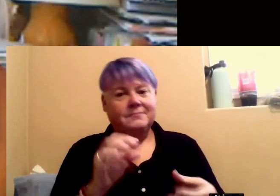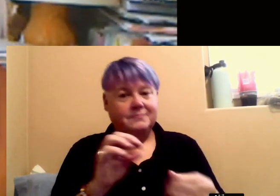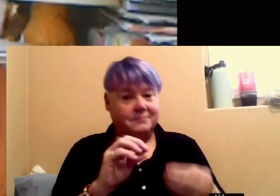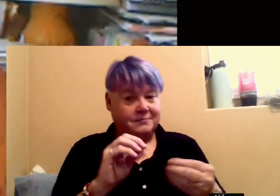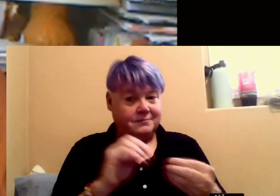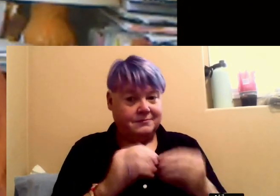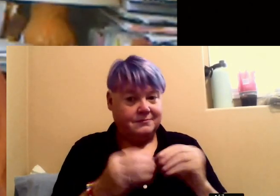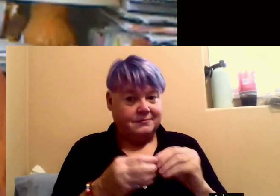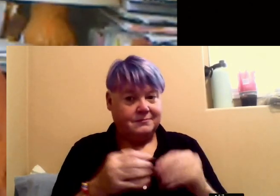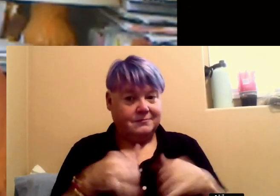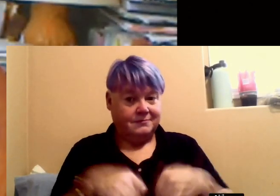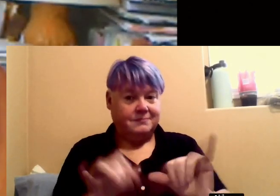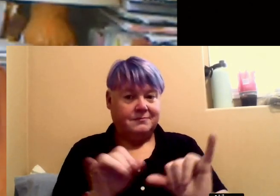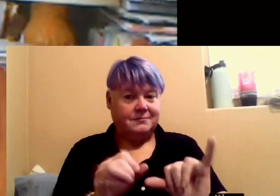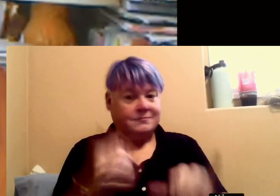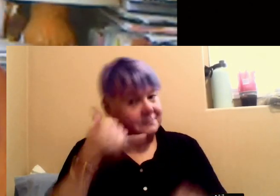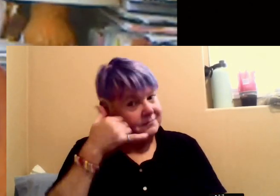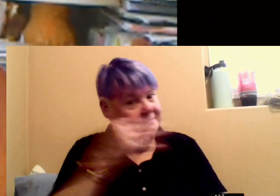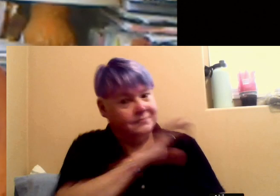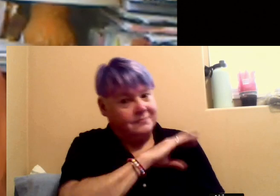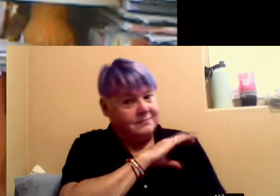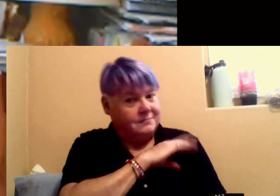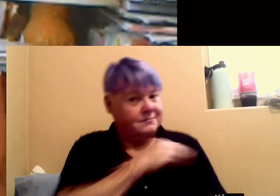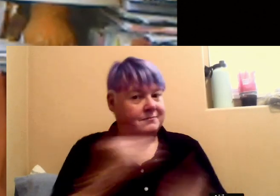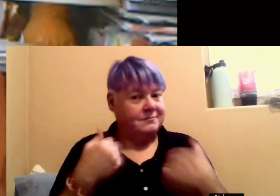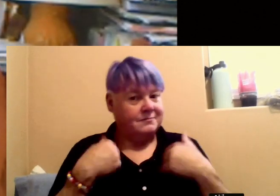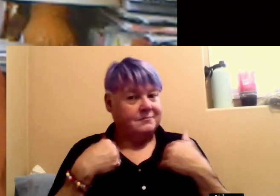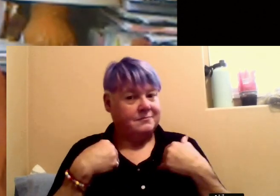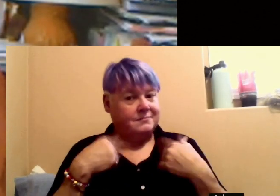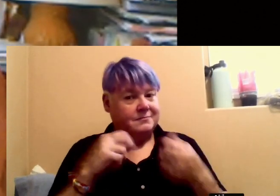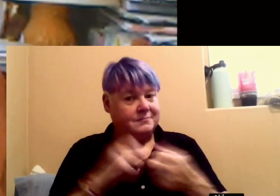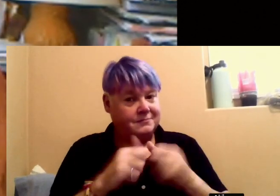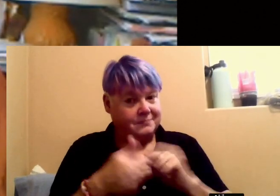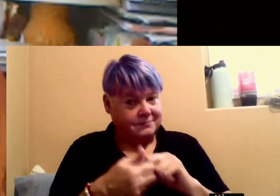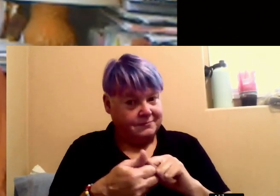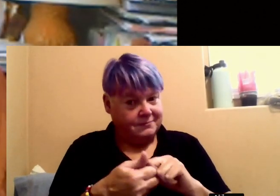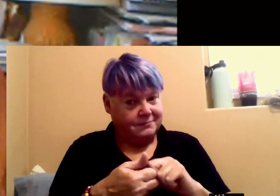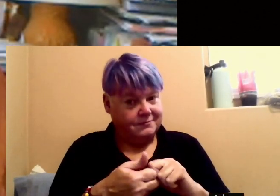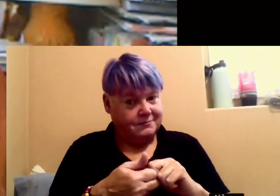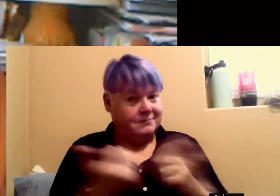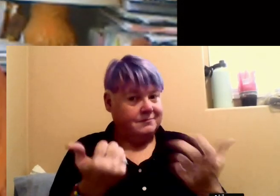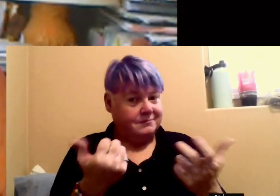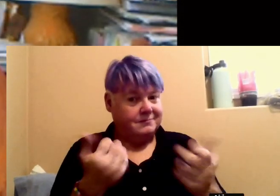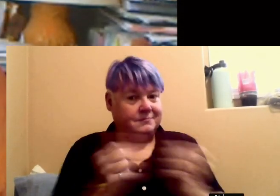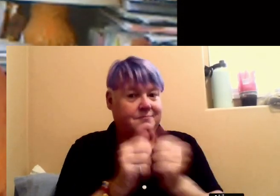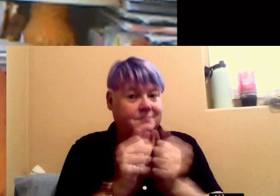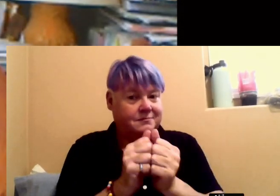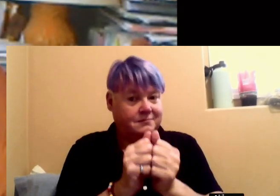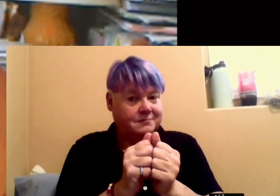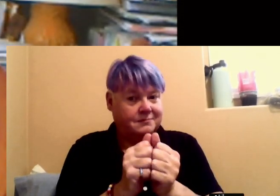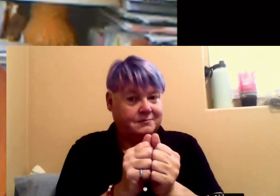the police, even though we have had in Canada certainly our issues with